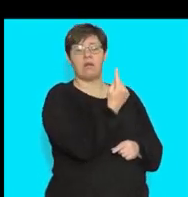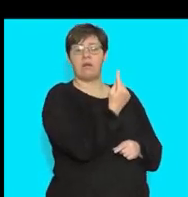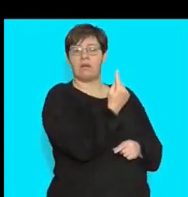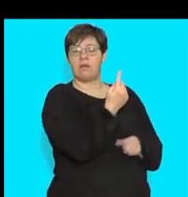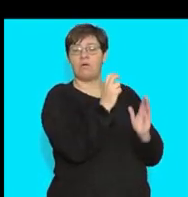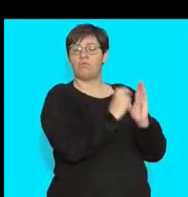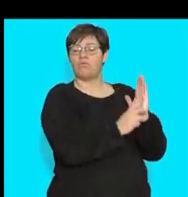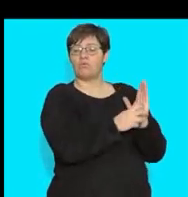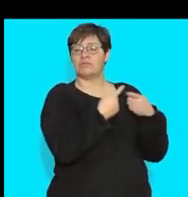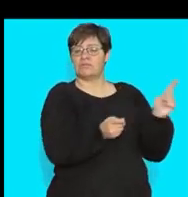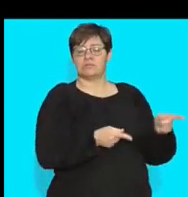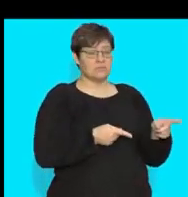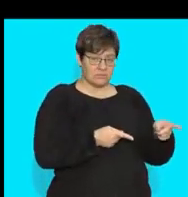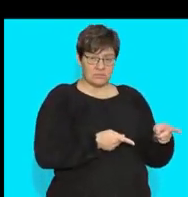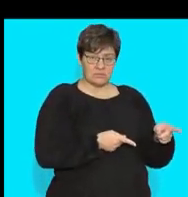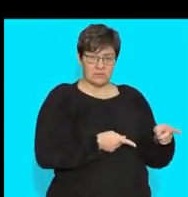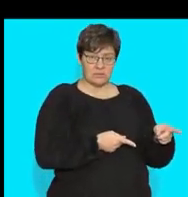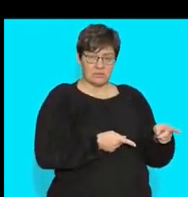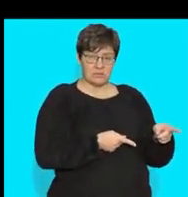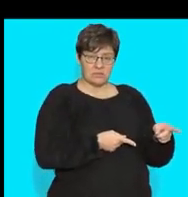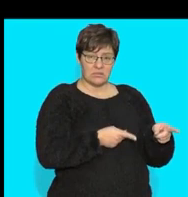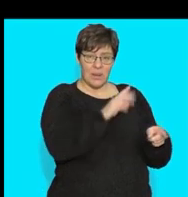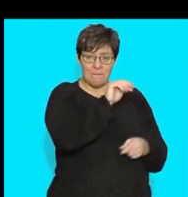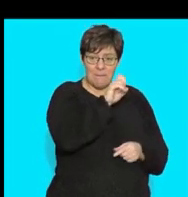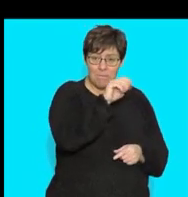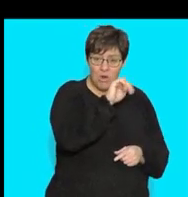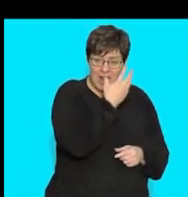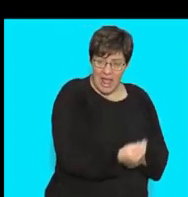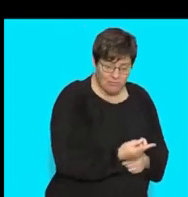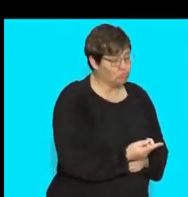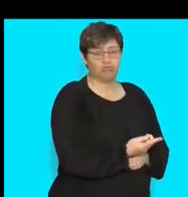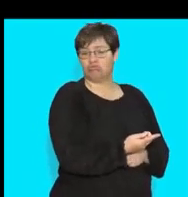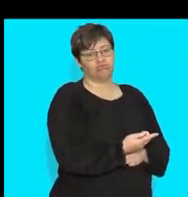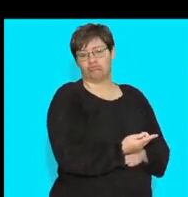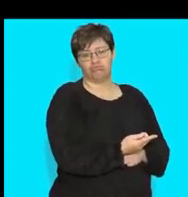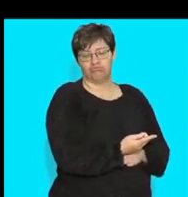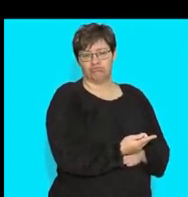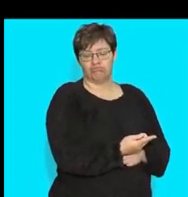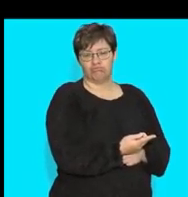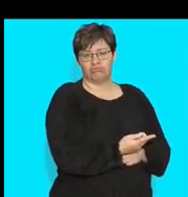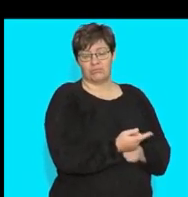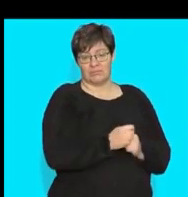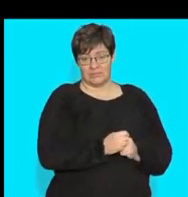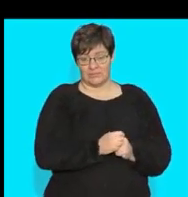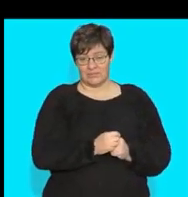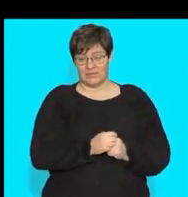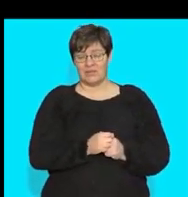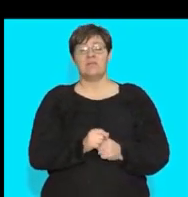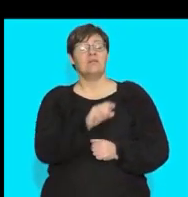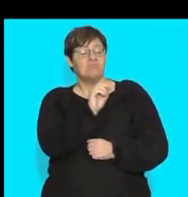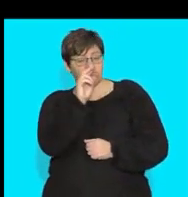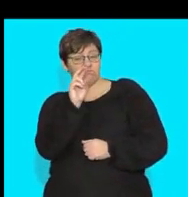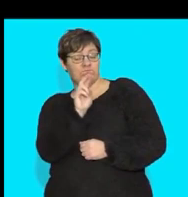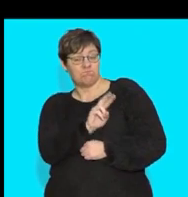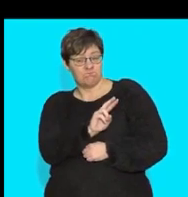exception to the rule. It doesn't have, all right, a membrane. just going to put it there, and we're going to have a